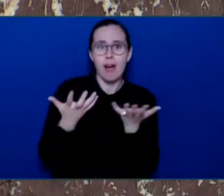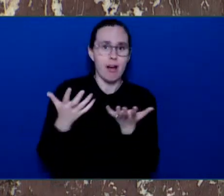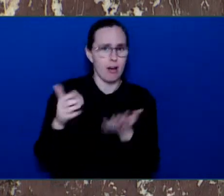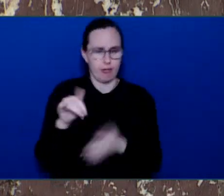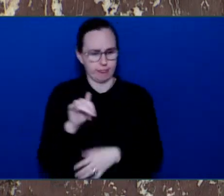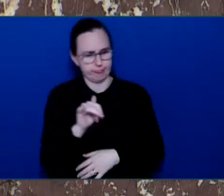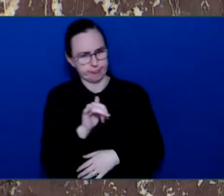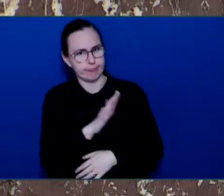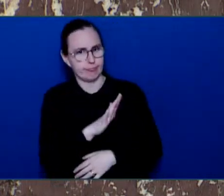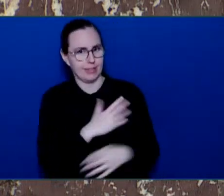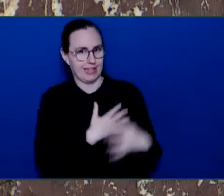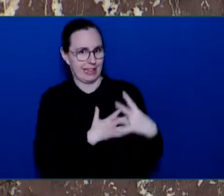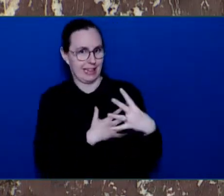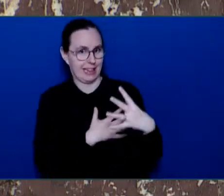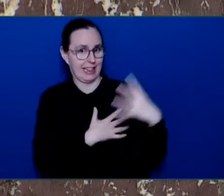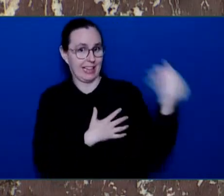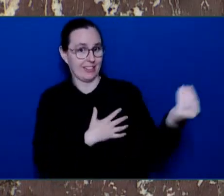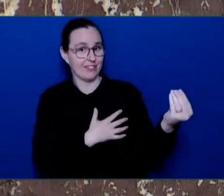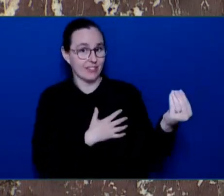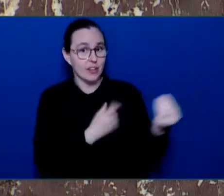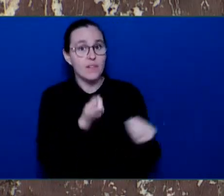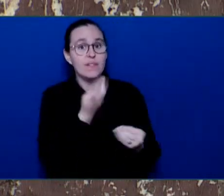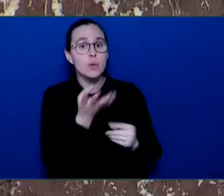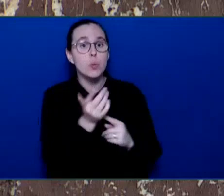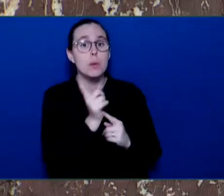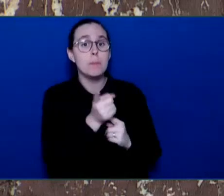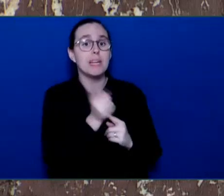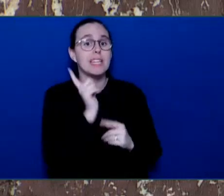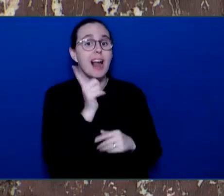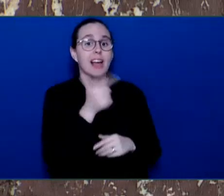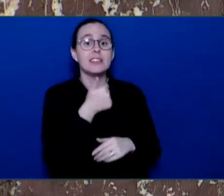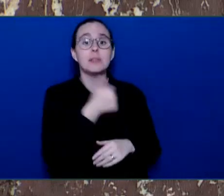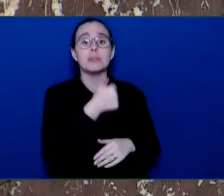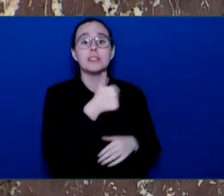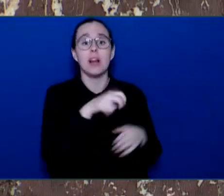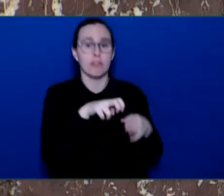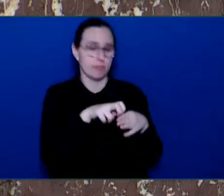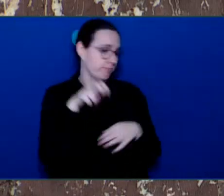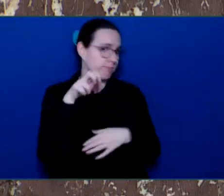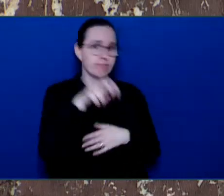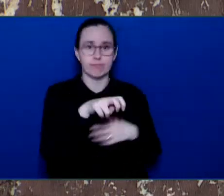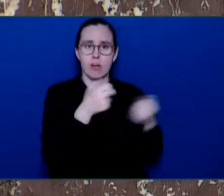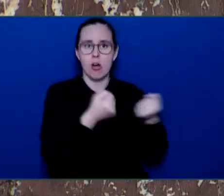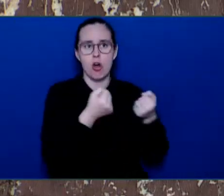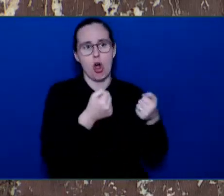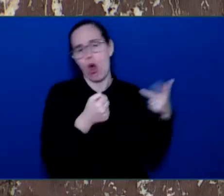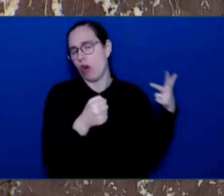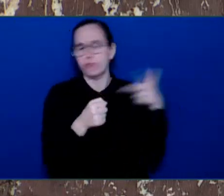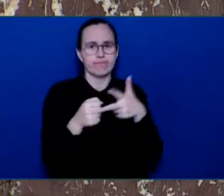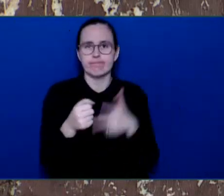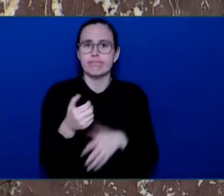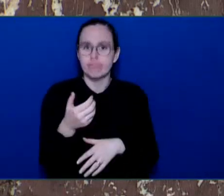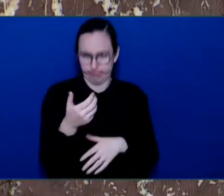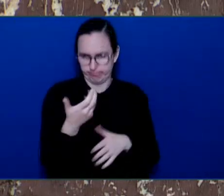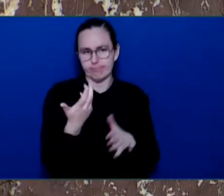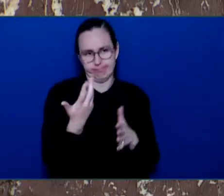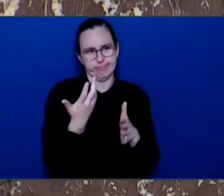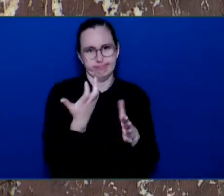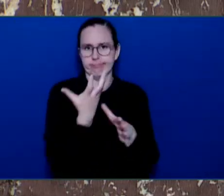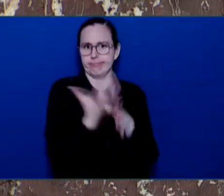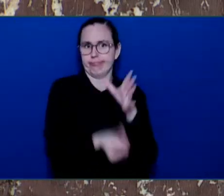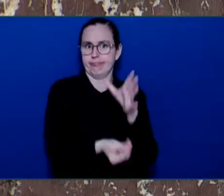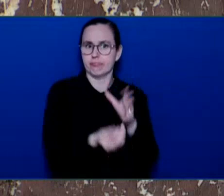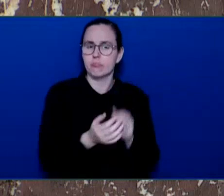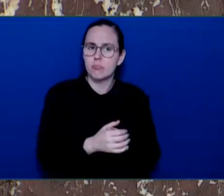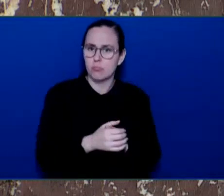This is a crisis that's traumatizing frontline staff. And yet the NDP ignores our private member's bill amending the Mental Health Act